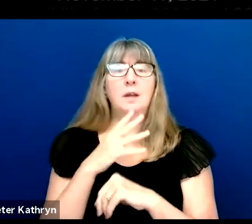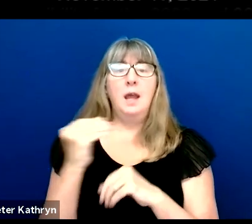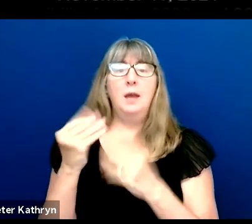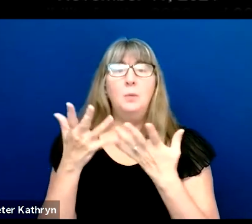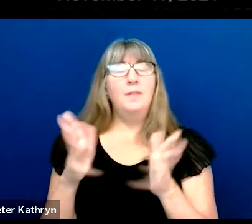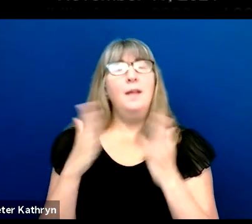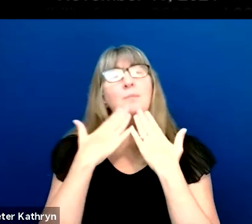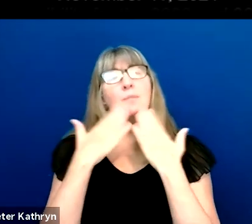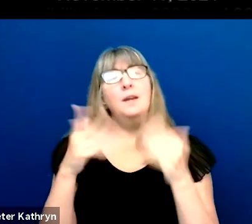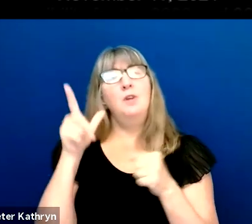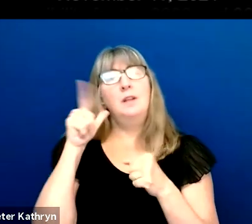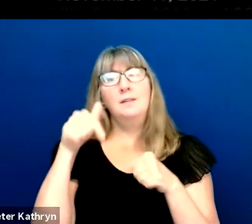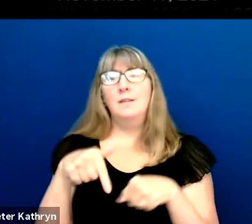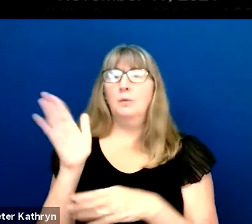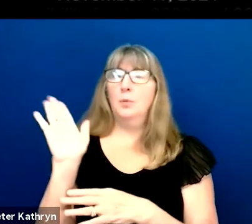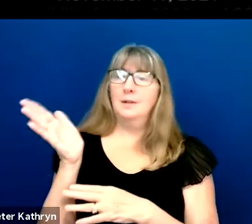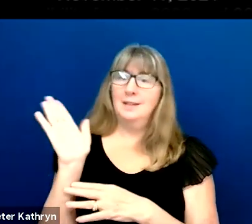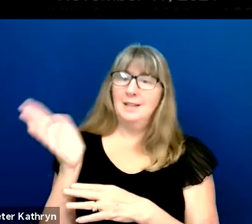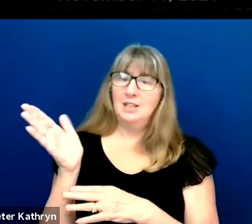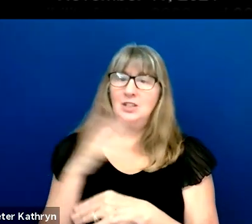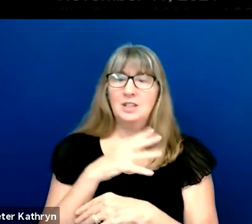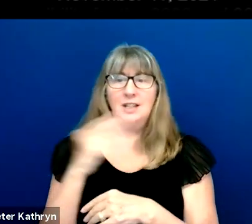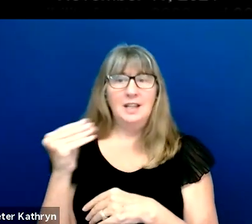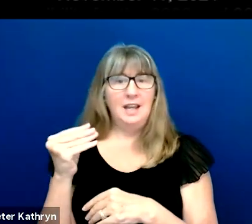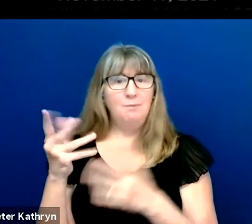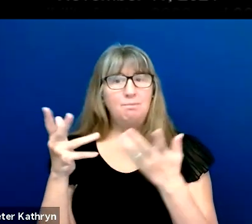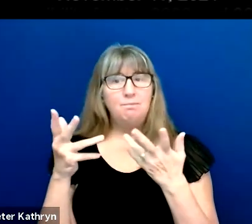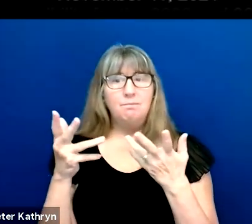thank you for listening to the presentation. And that is